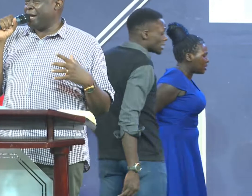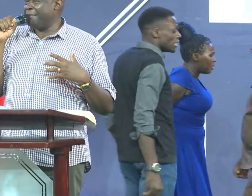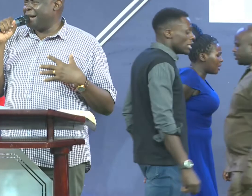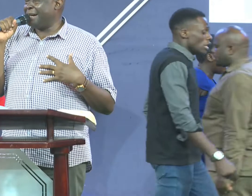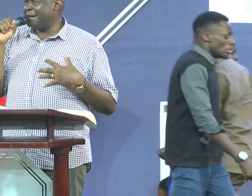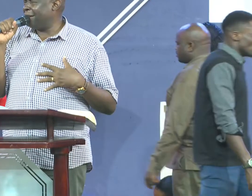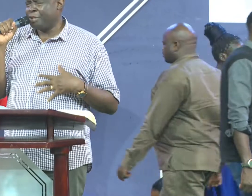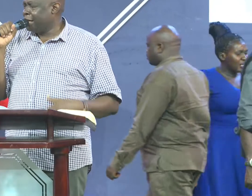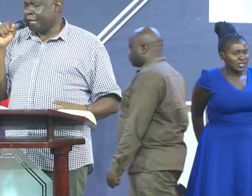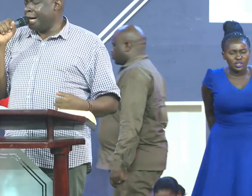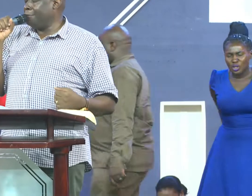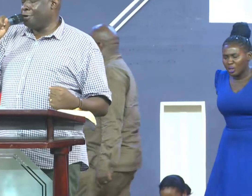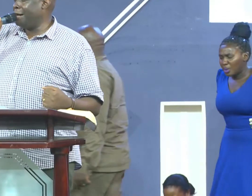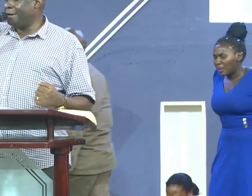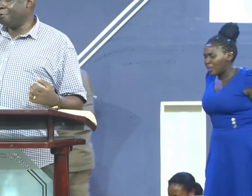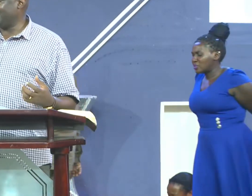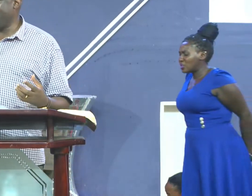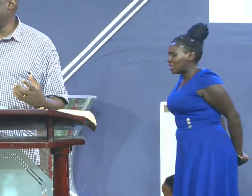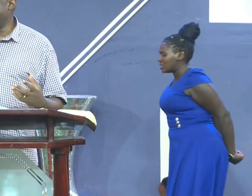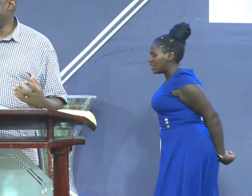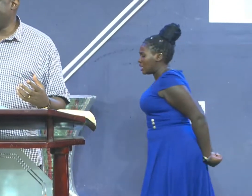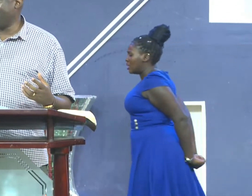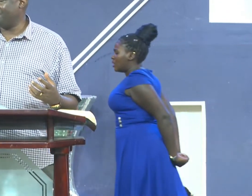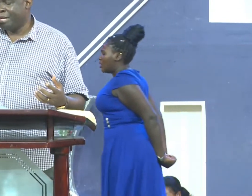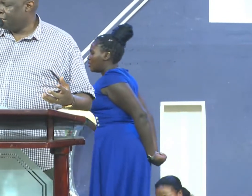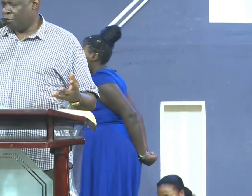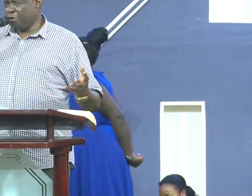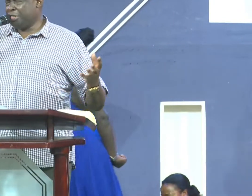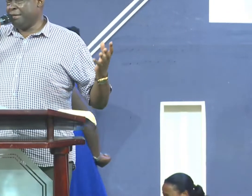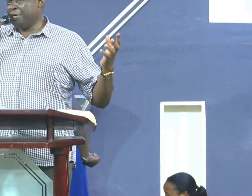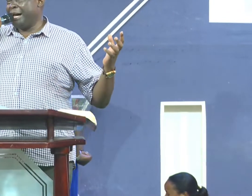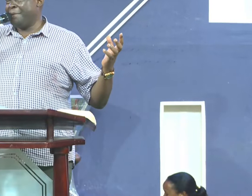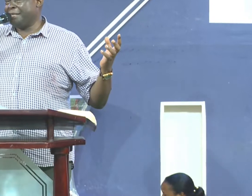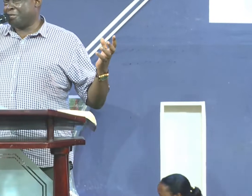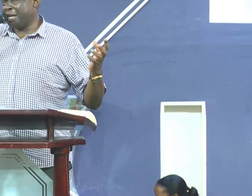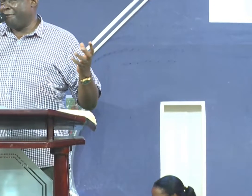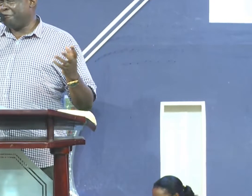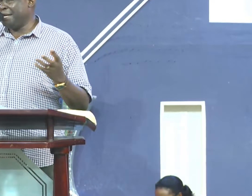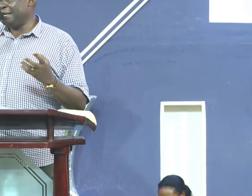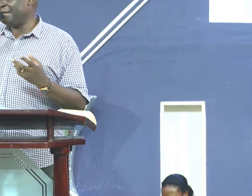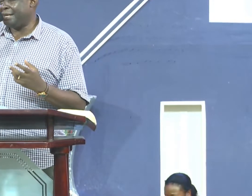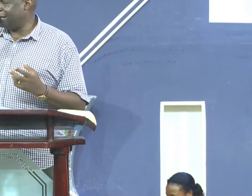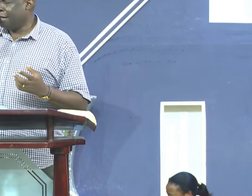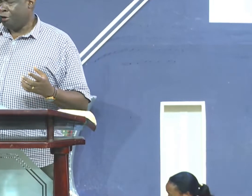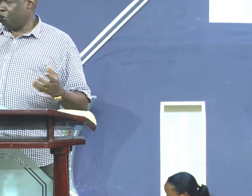tuyaayaana kulaba nga bw'olaba mukama ozibula amaaso